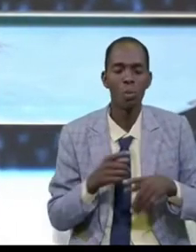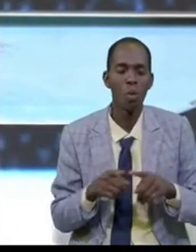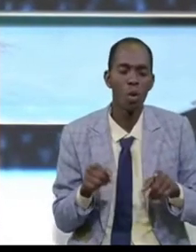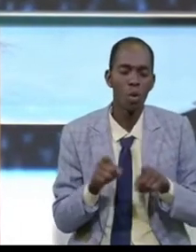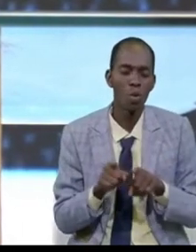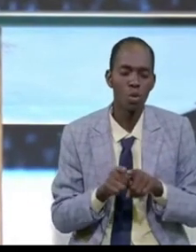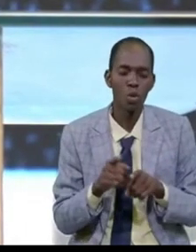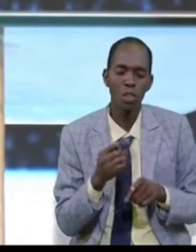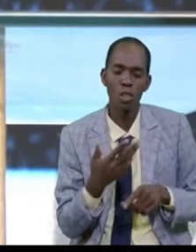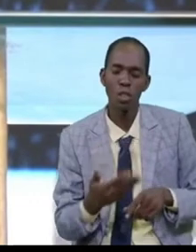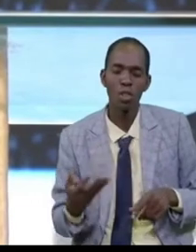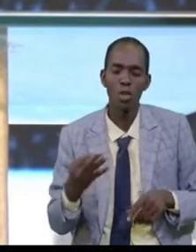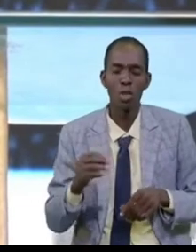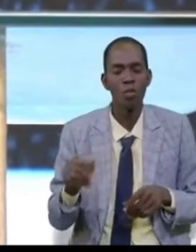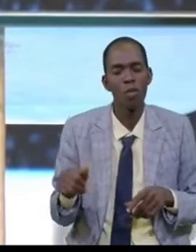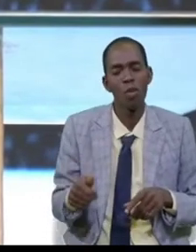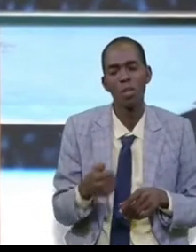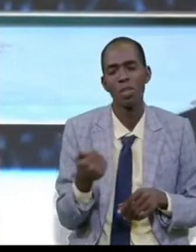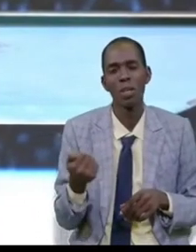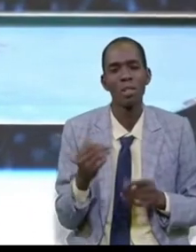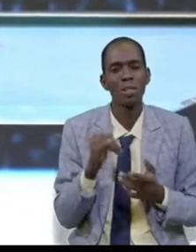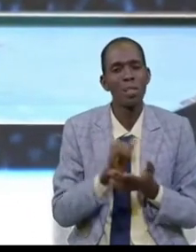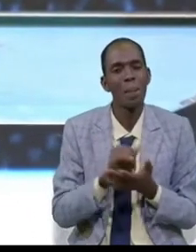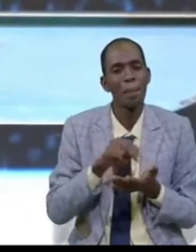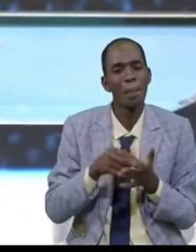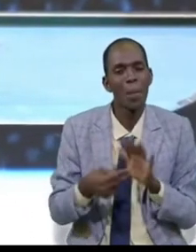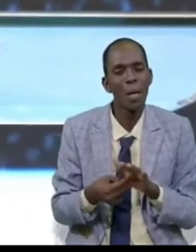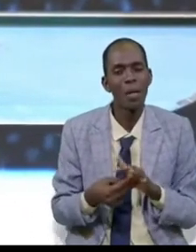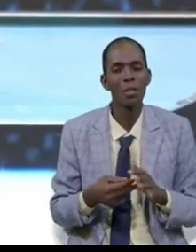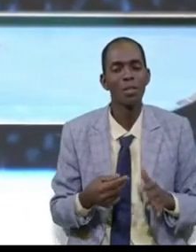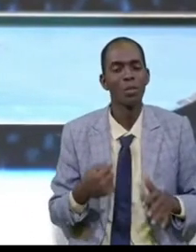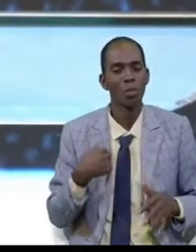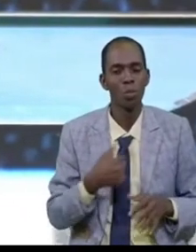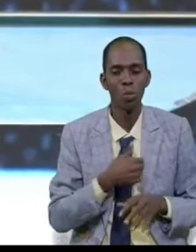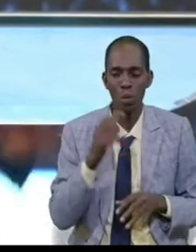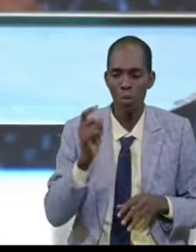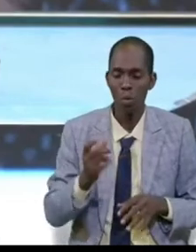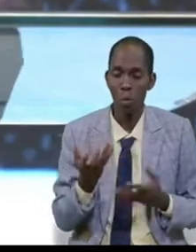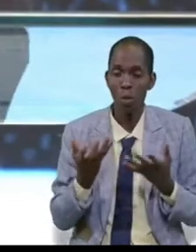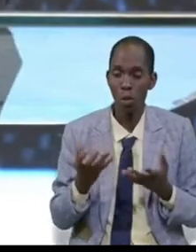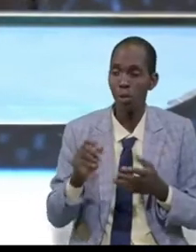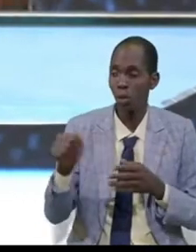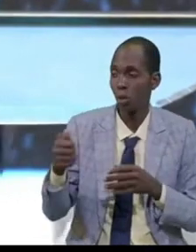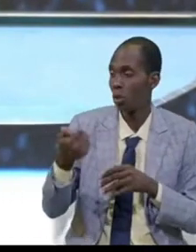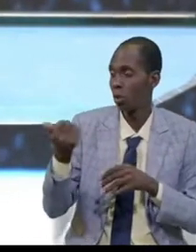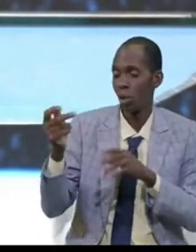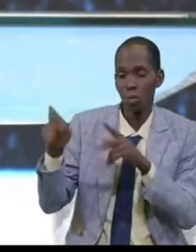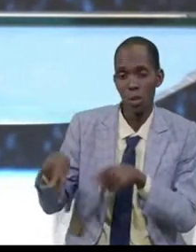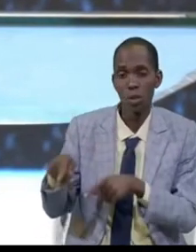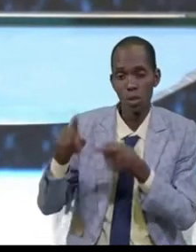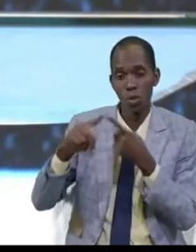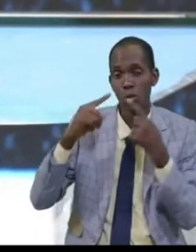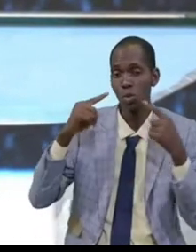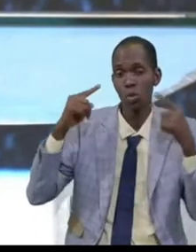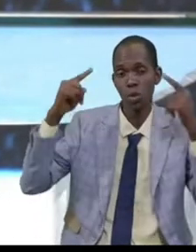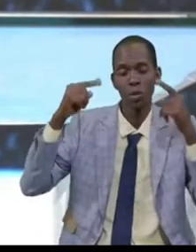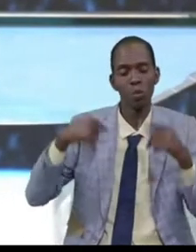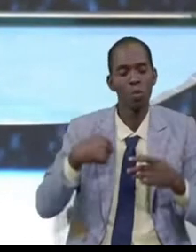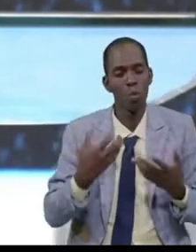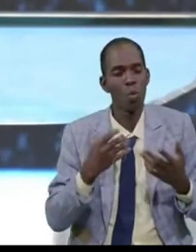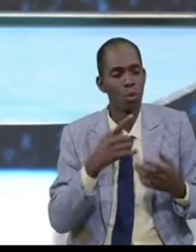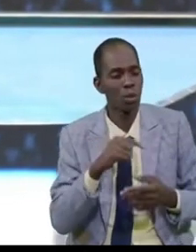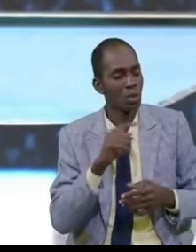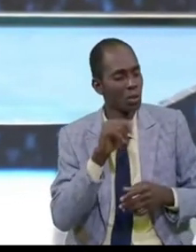others. That's telling us that we should want the other brother to succeed. We should want the other sister